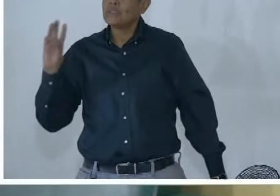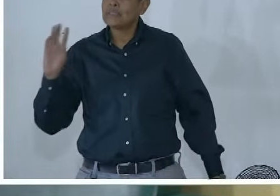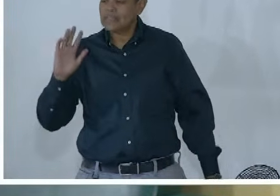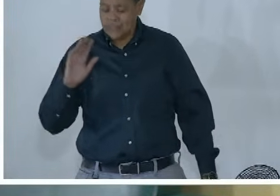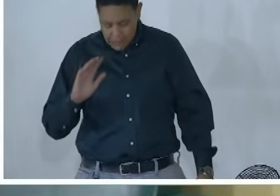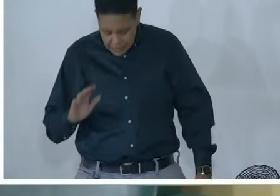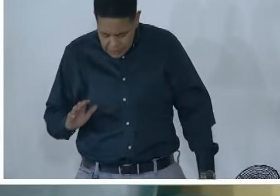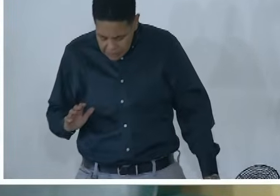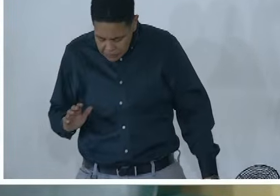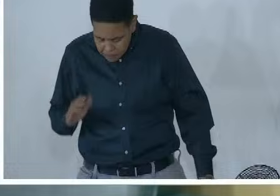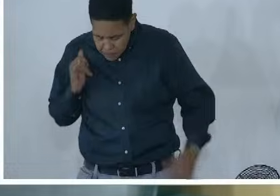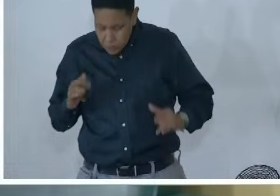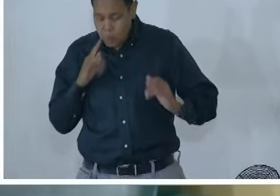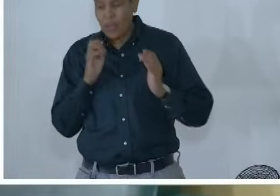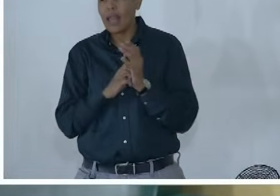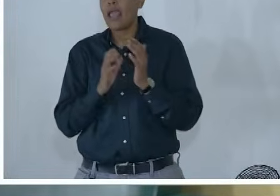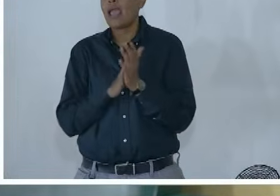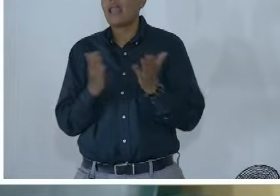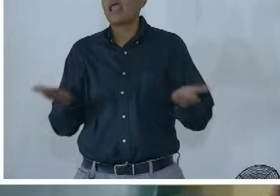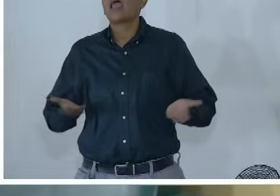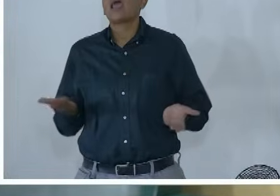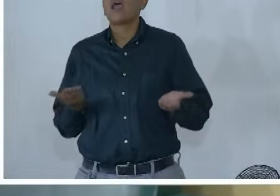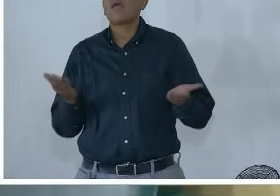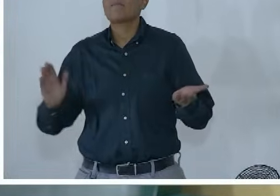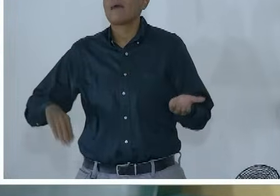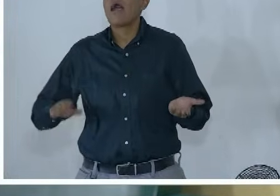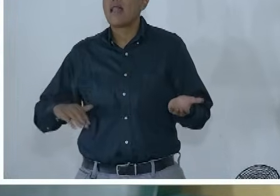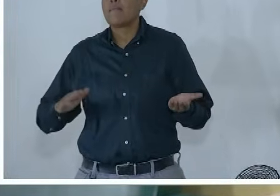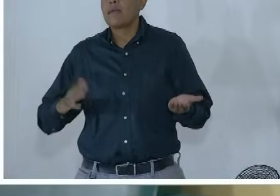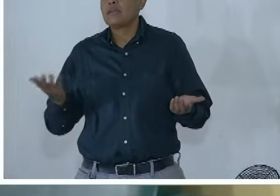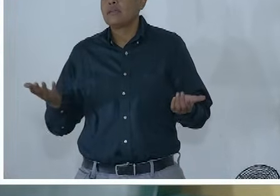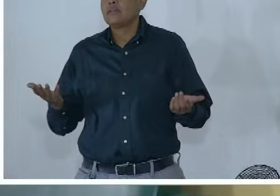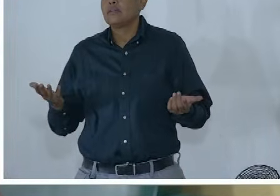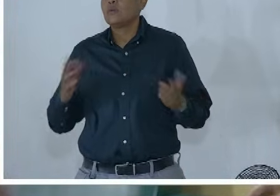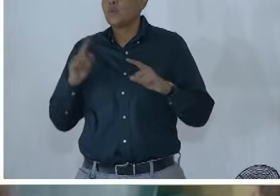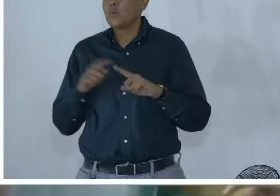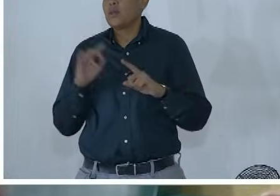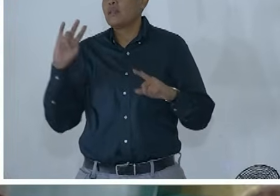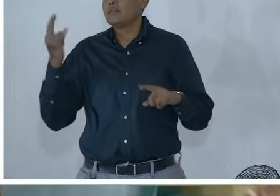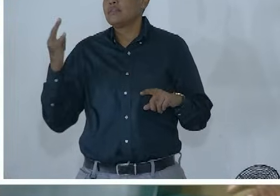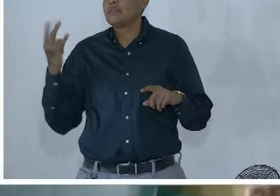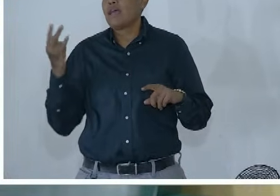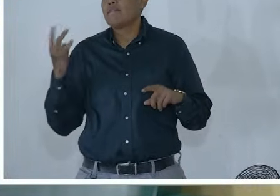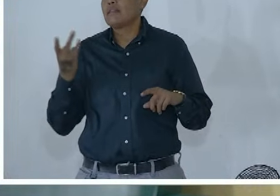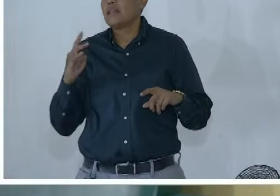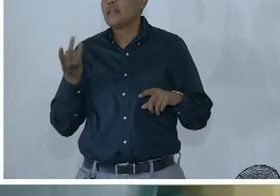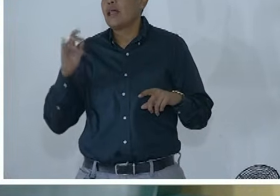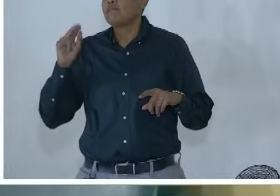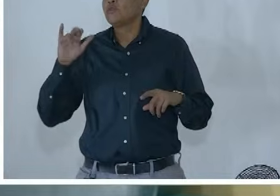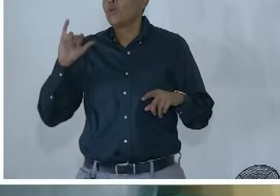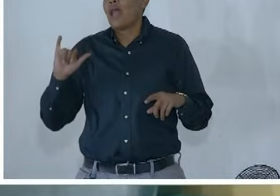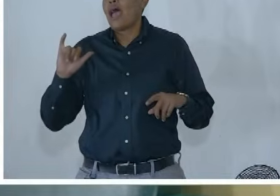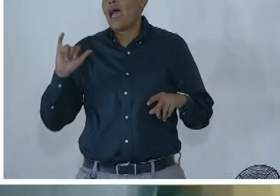2026, which were laid on the table of the House on the 7th day of